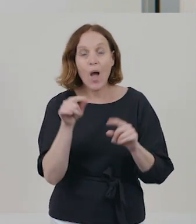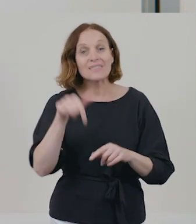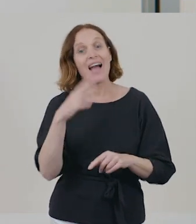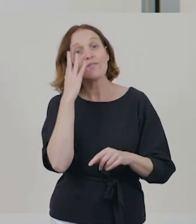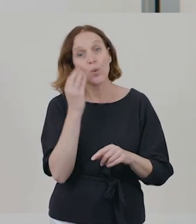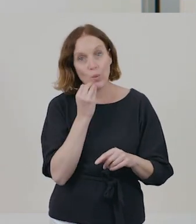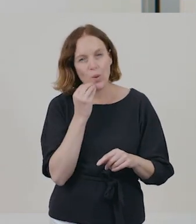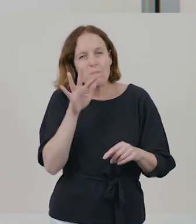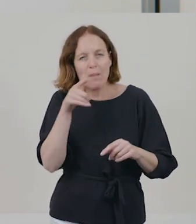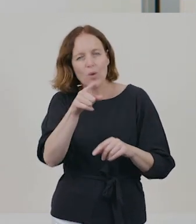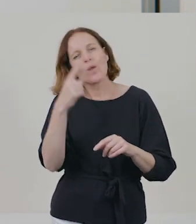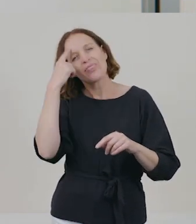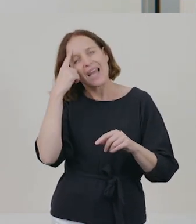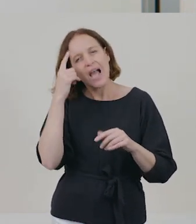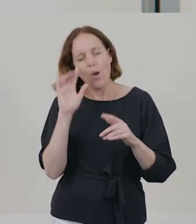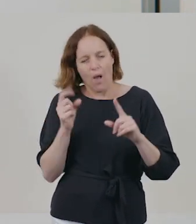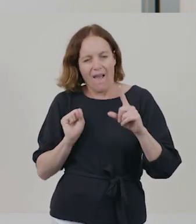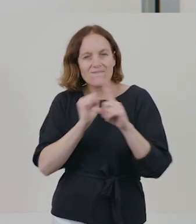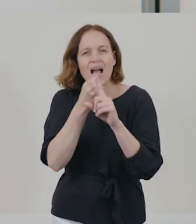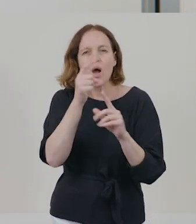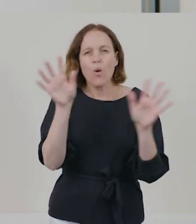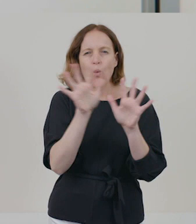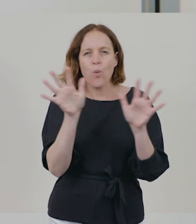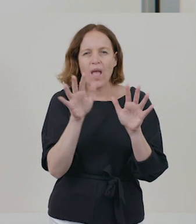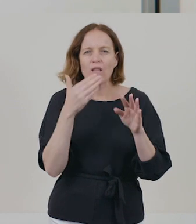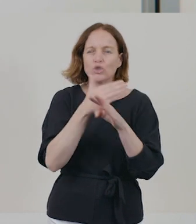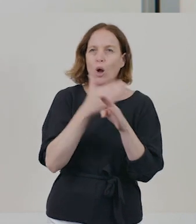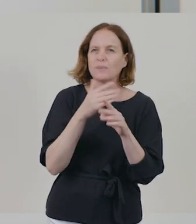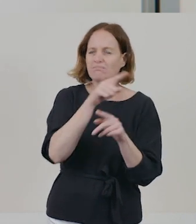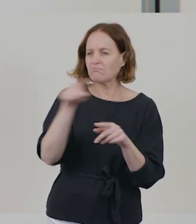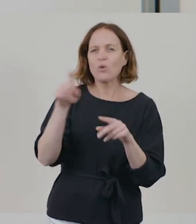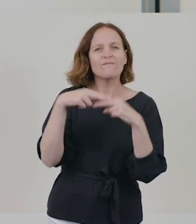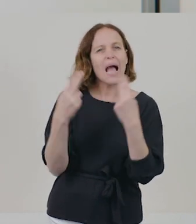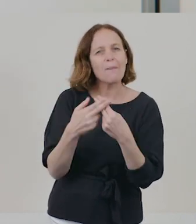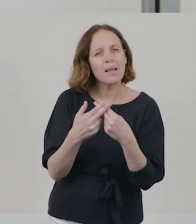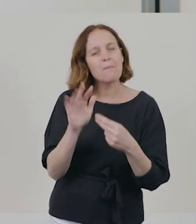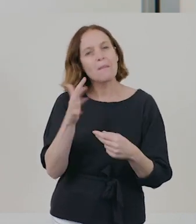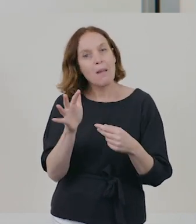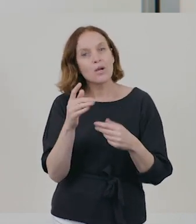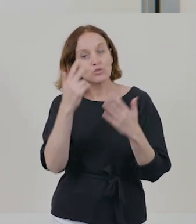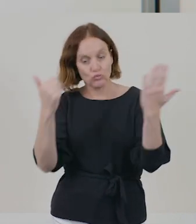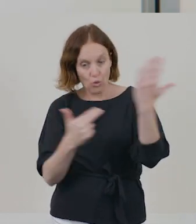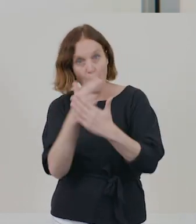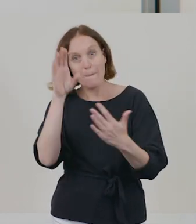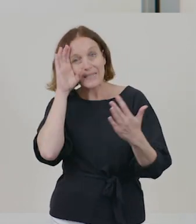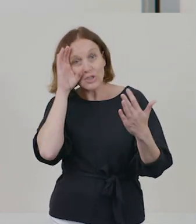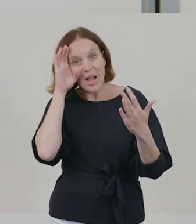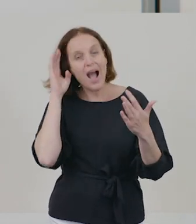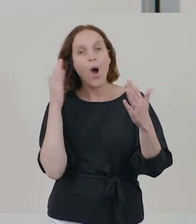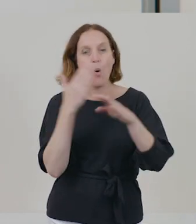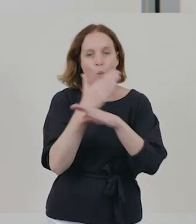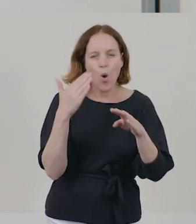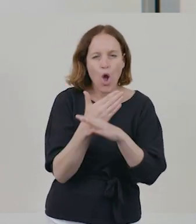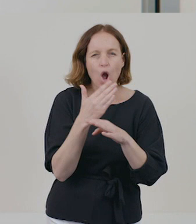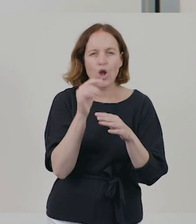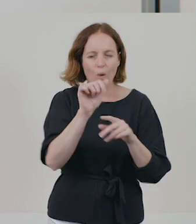turn. This afternoon, you might like to think about what effect the weather has had on jobs of family members. You could also draw a picture of